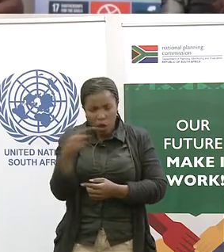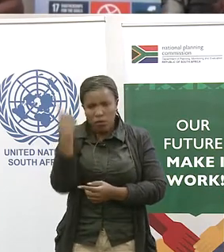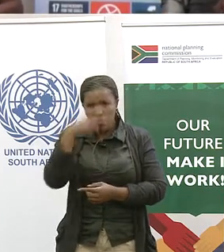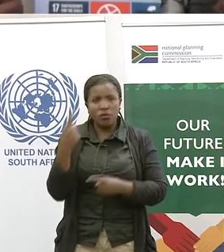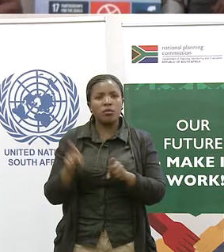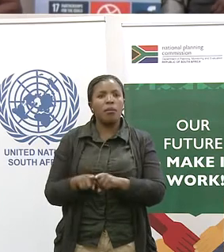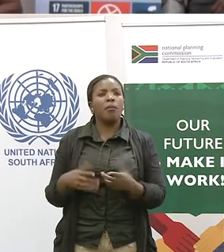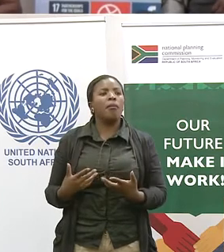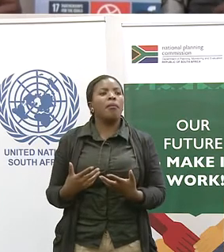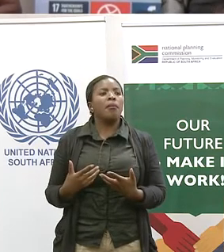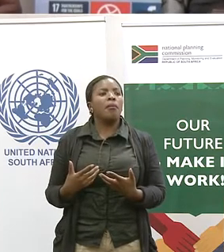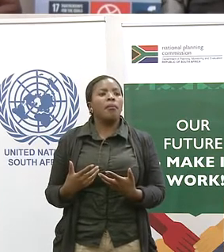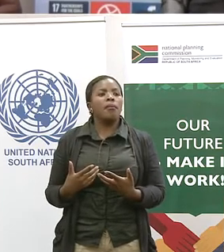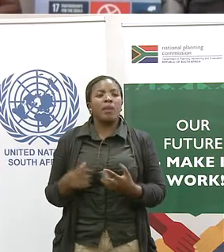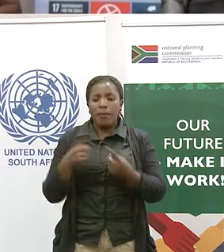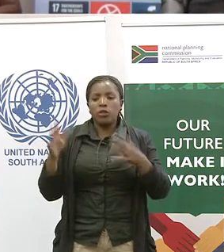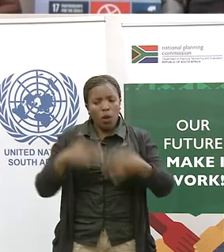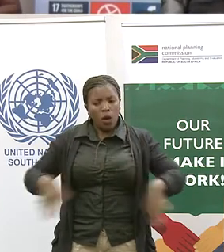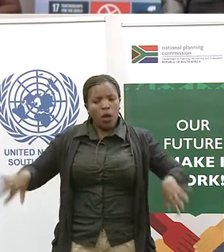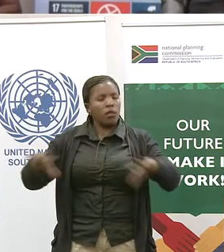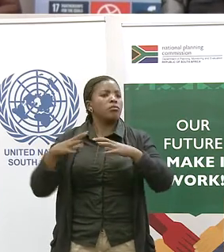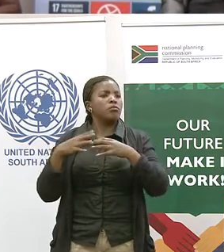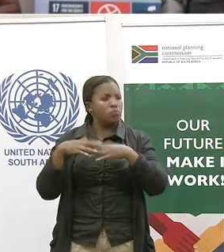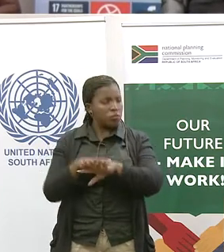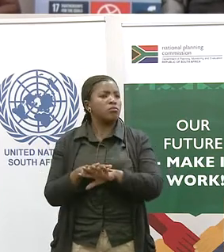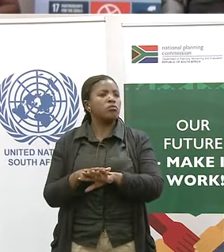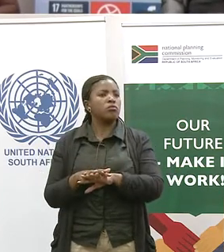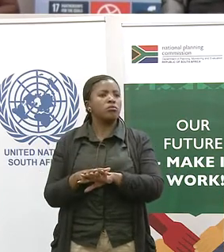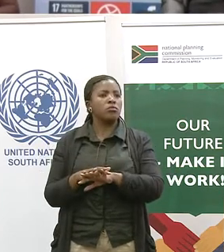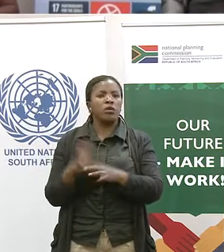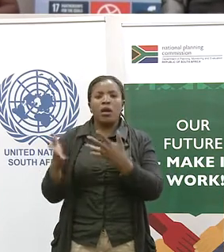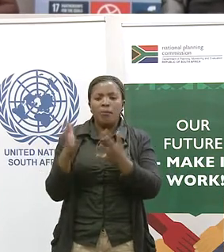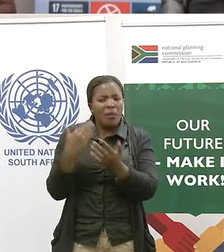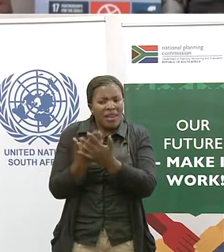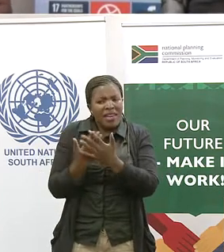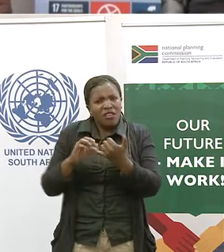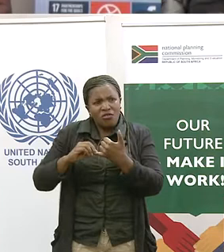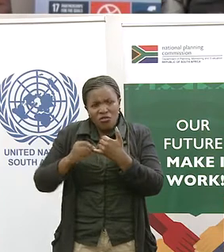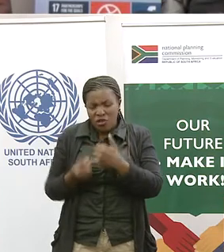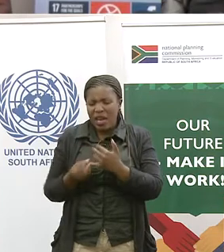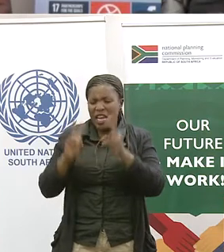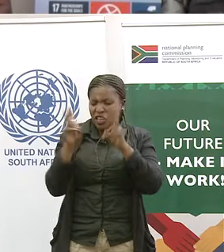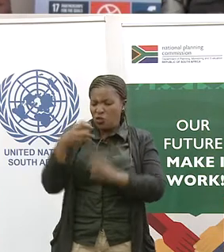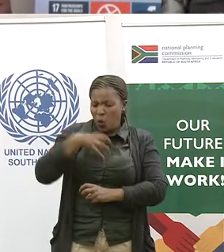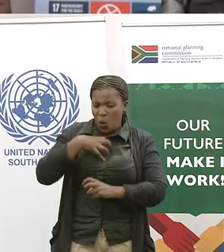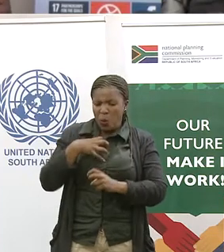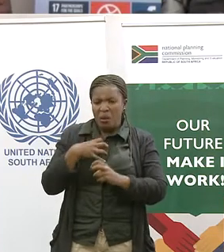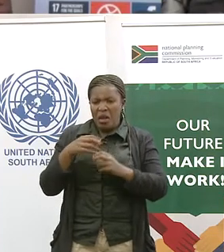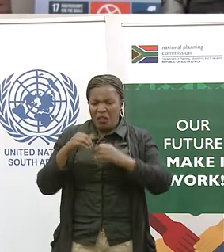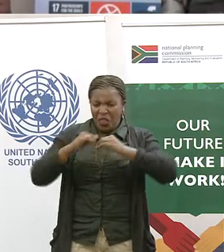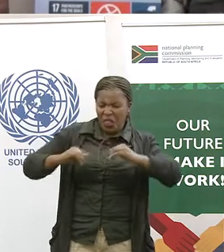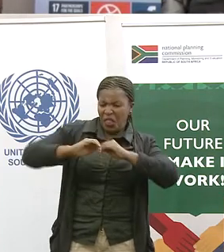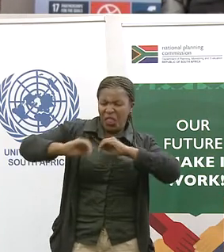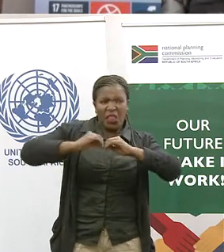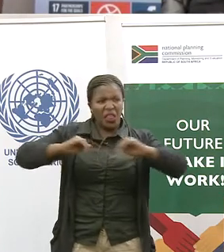now, does it? But we are united as a people, so we can reconcile our issues of division. And that's what I think